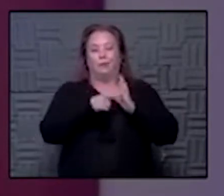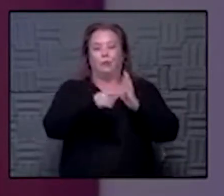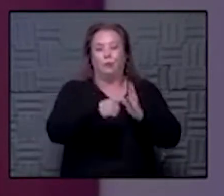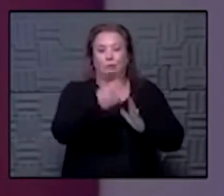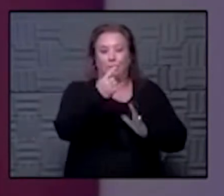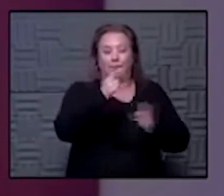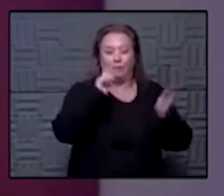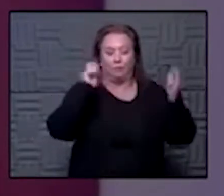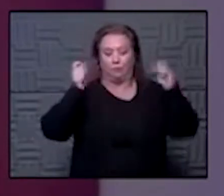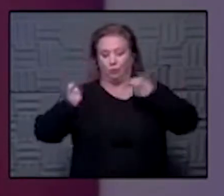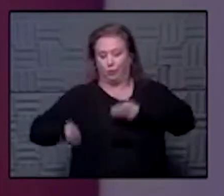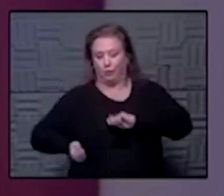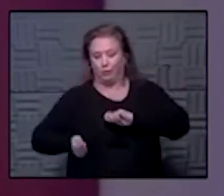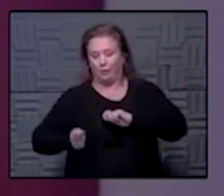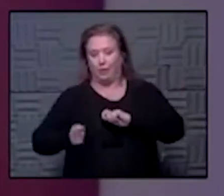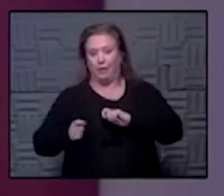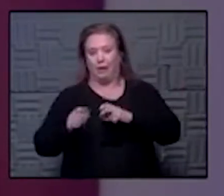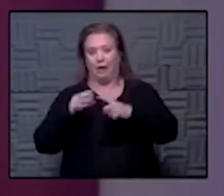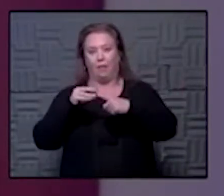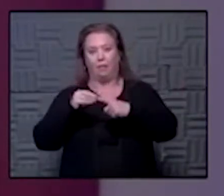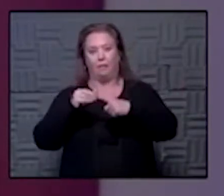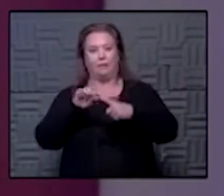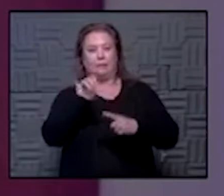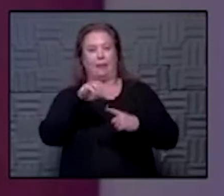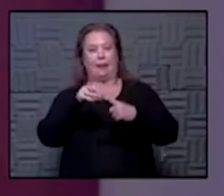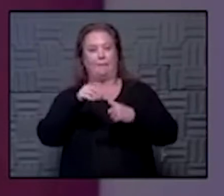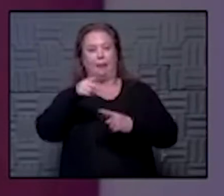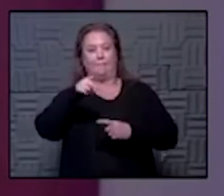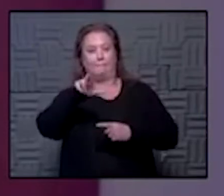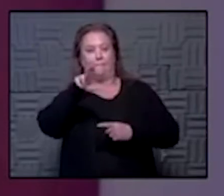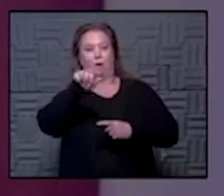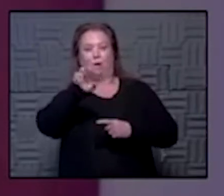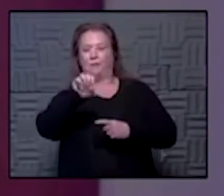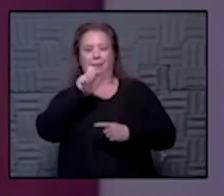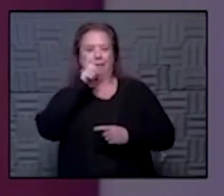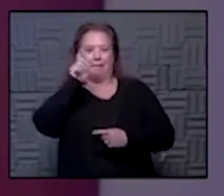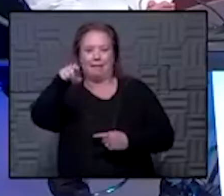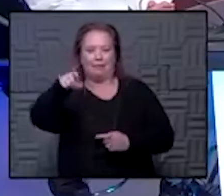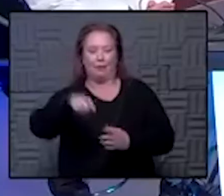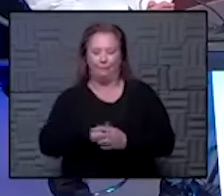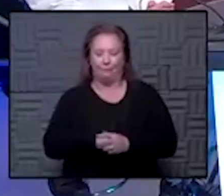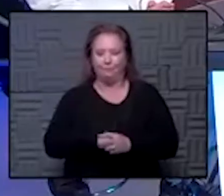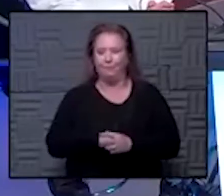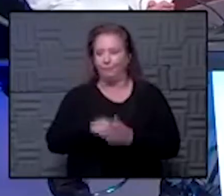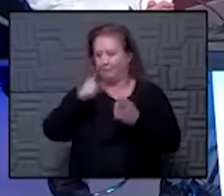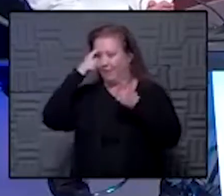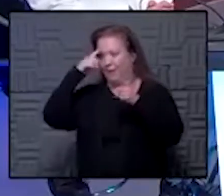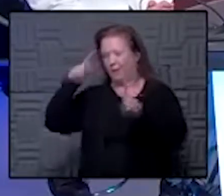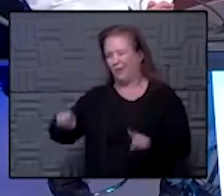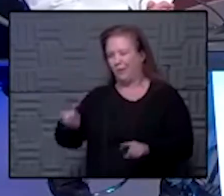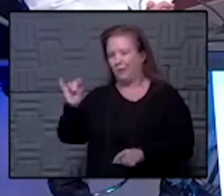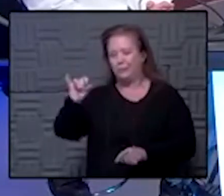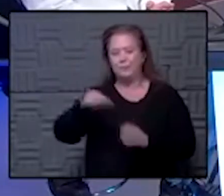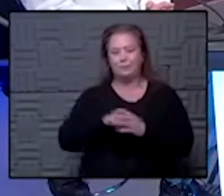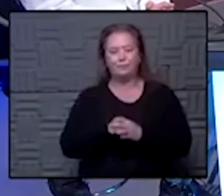if you have changes on the same pulse ox, but it's not absolutely necessary. Yeah, I would agree with that. And I think,